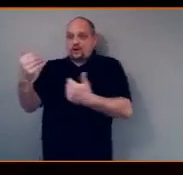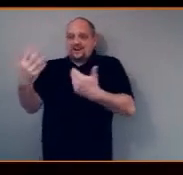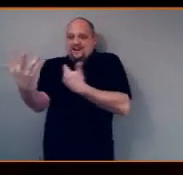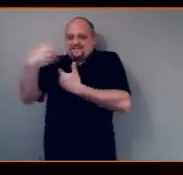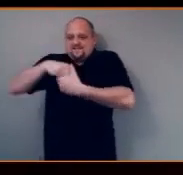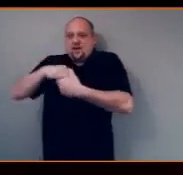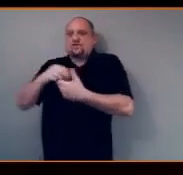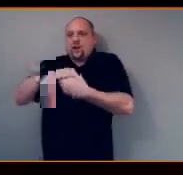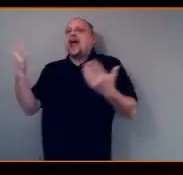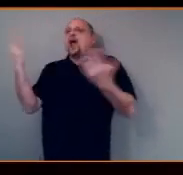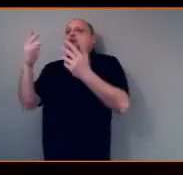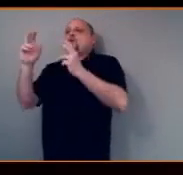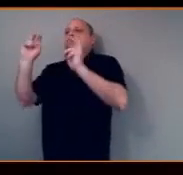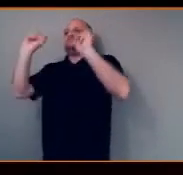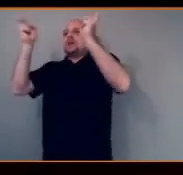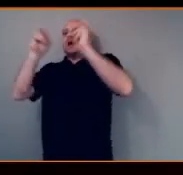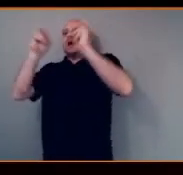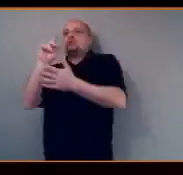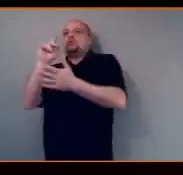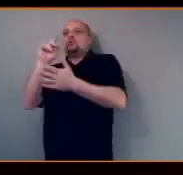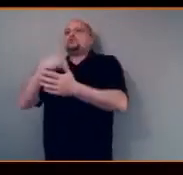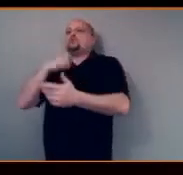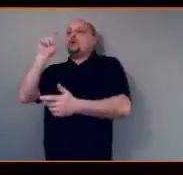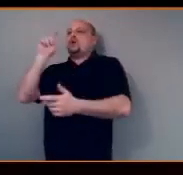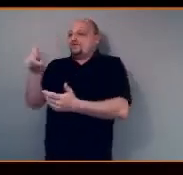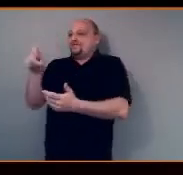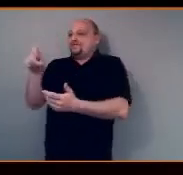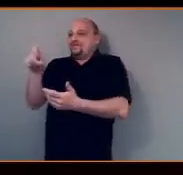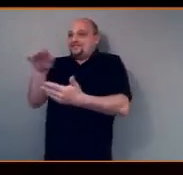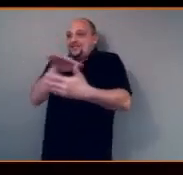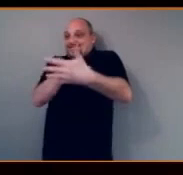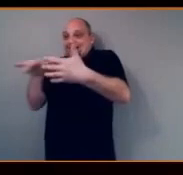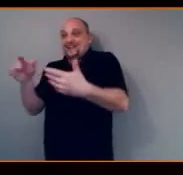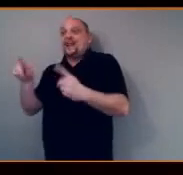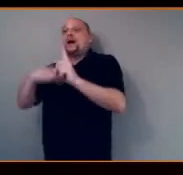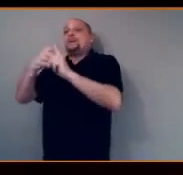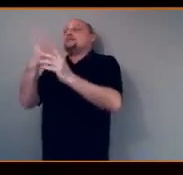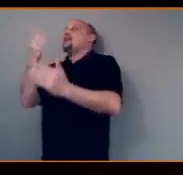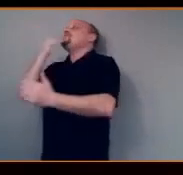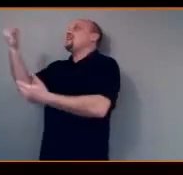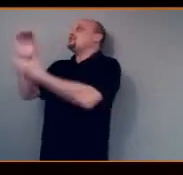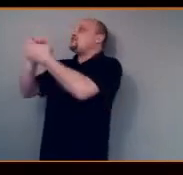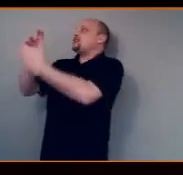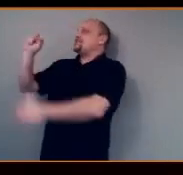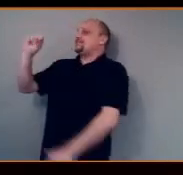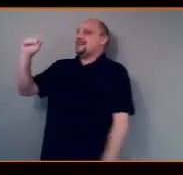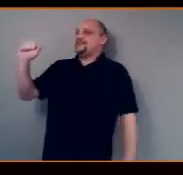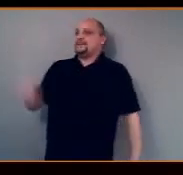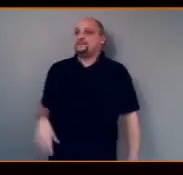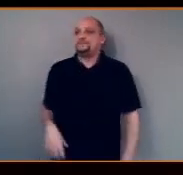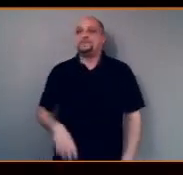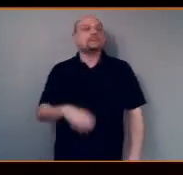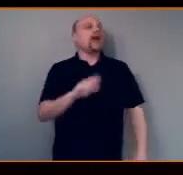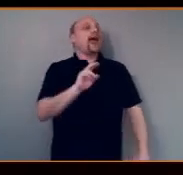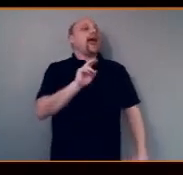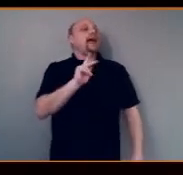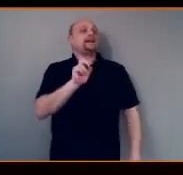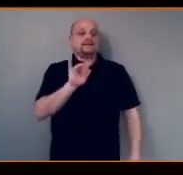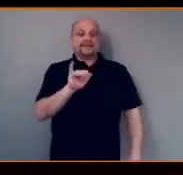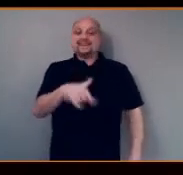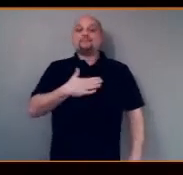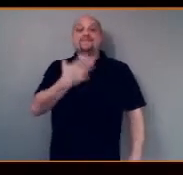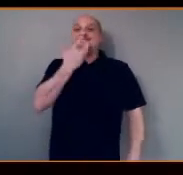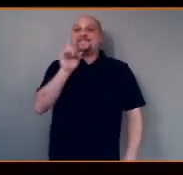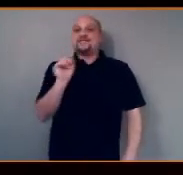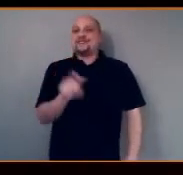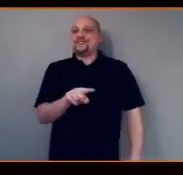this career? And thanks, congratulations, NASA. This is one of my favorite questions. The answer is